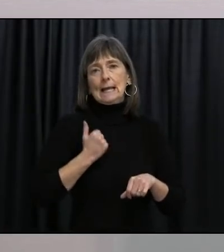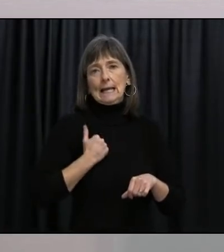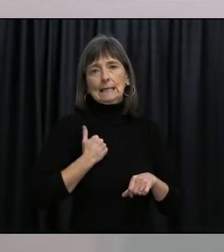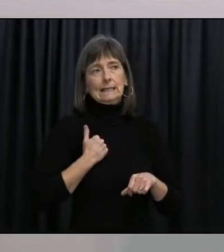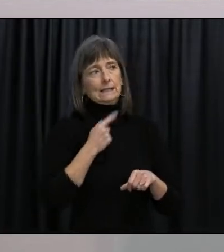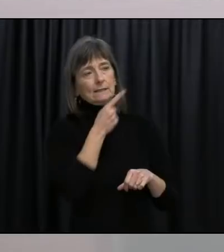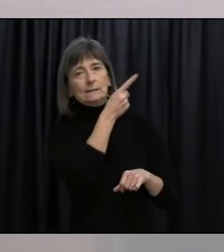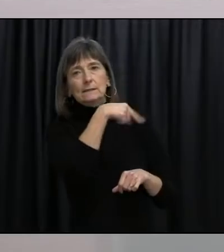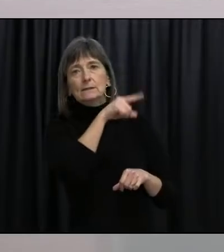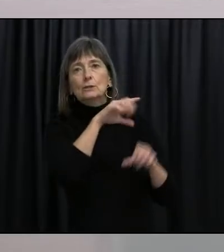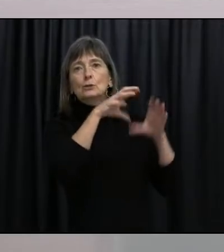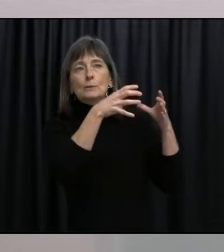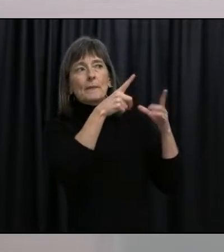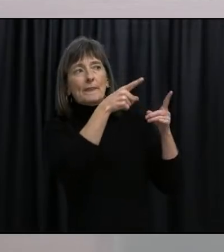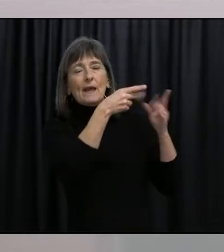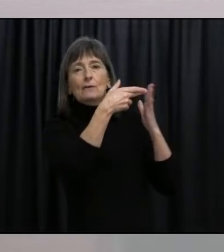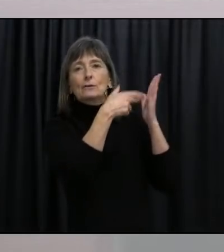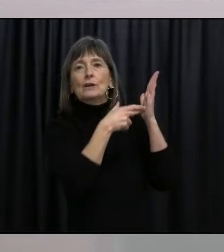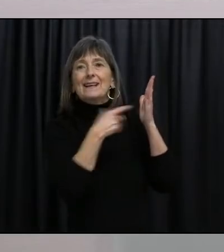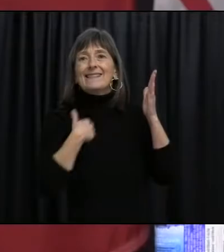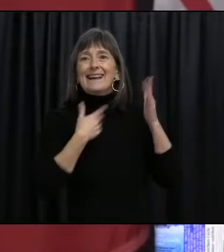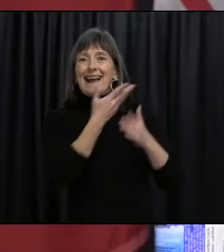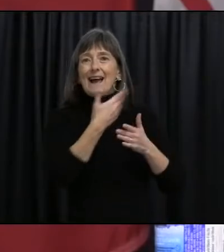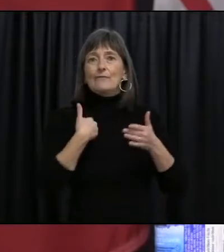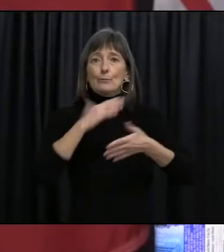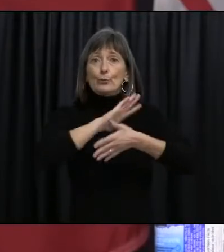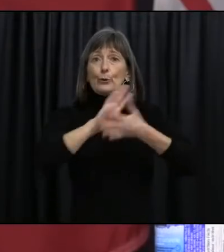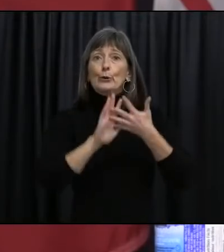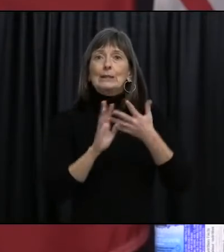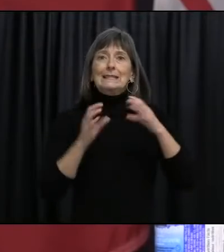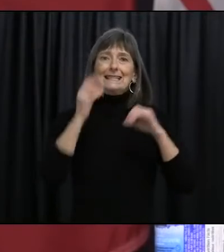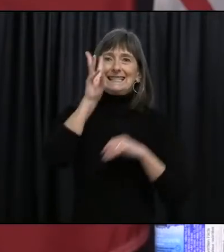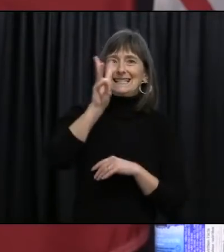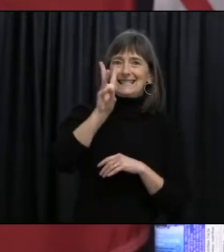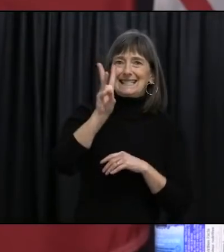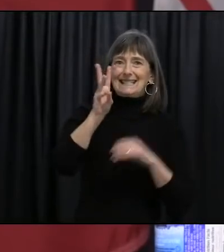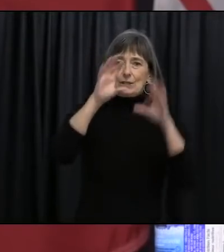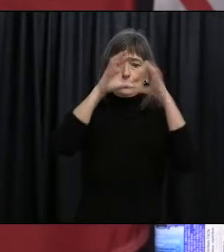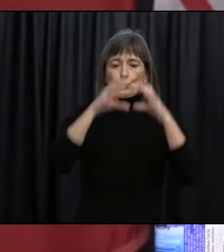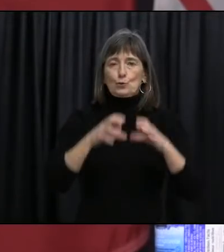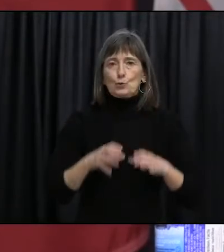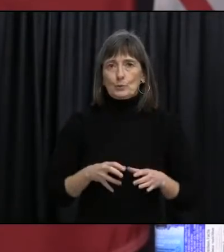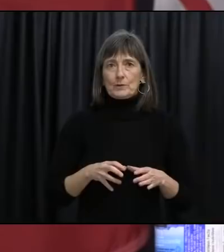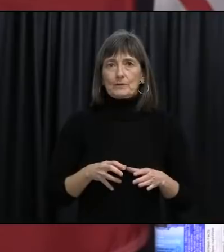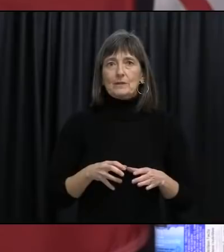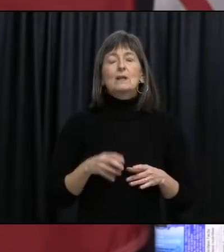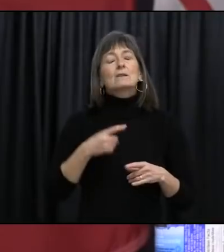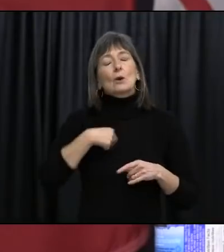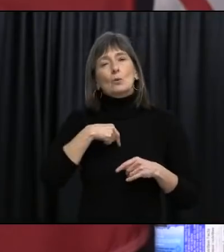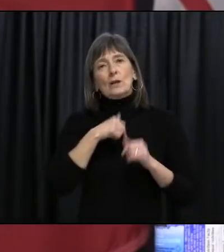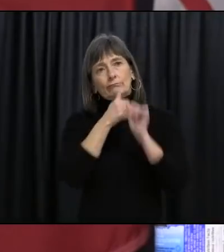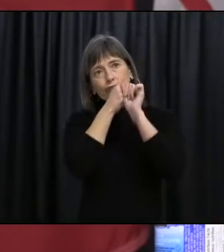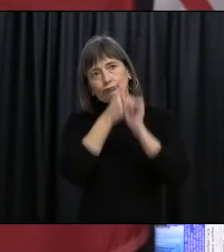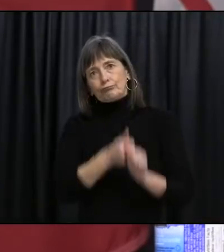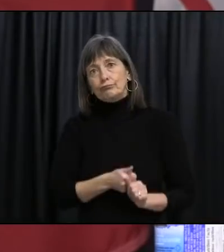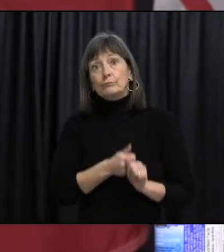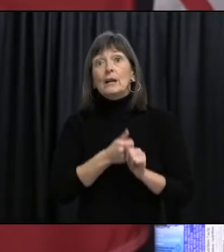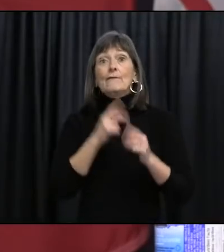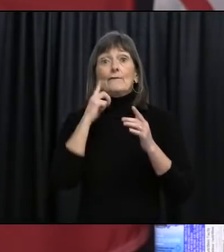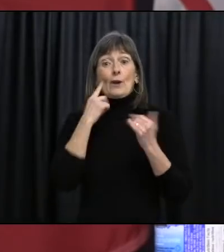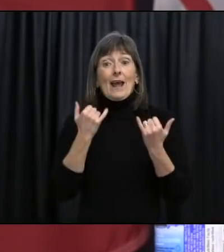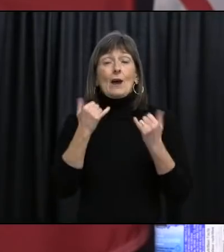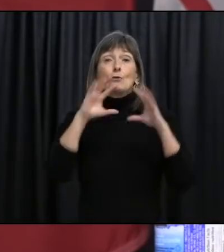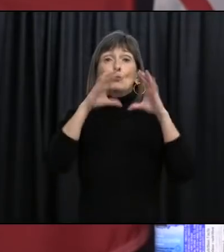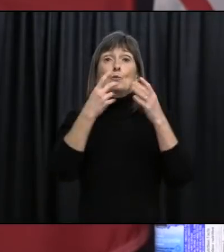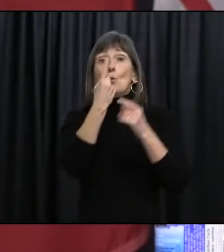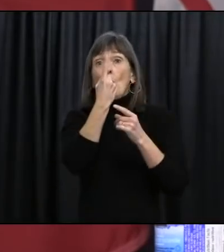They categorised 6 groups in terms of priority. And our aim, as Dr. Fitzgerald says, is to work through Group 1. If you want to